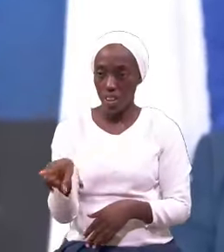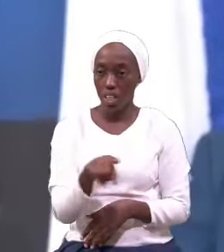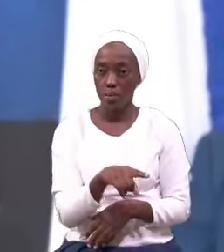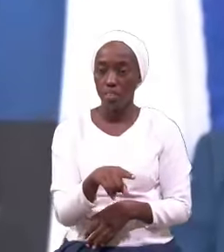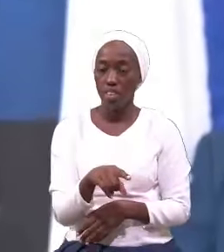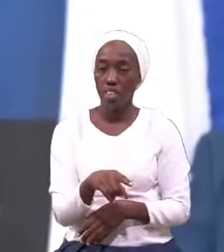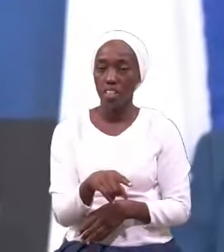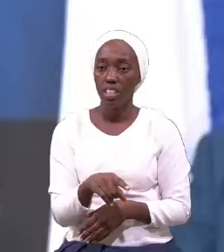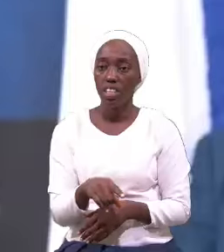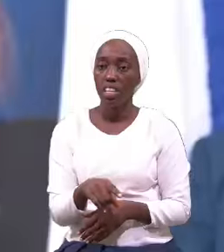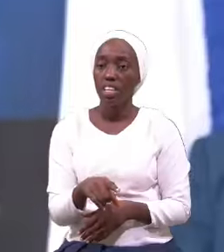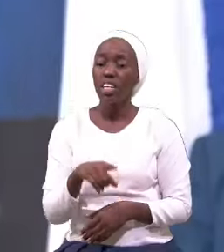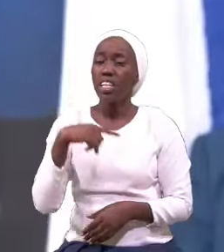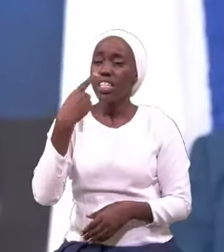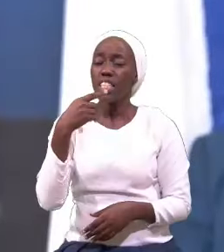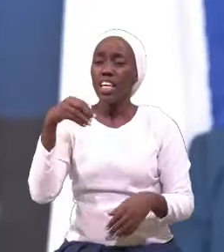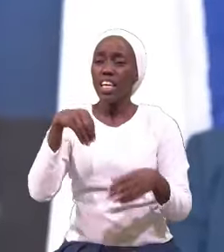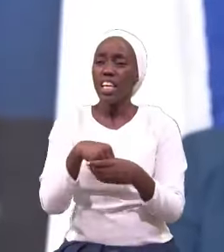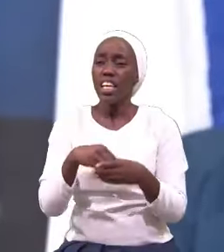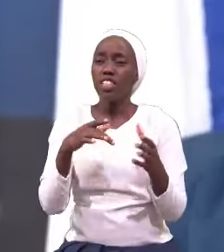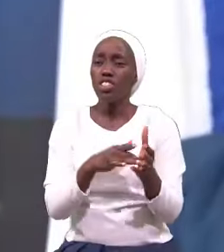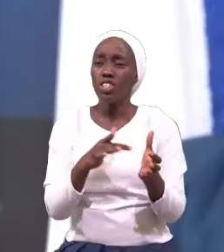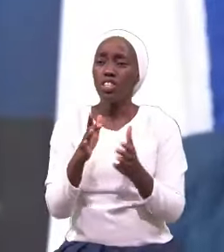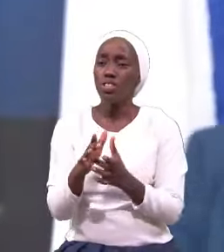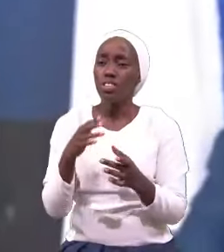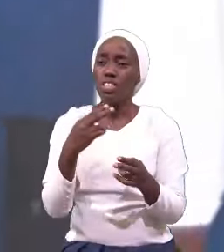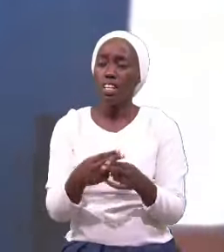say, in Jesus' name I pray.